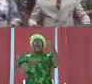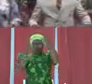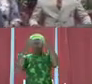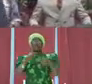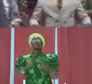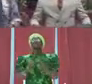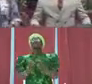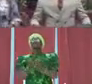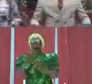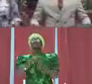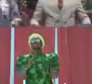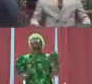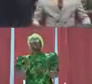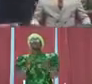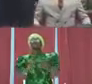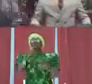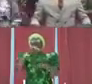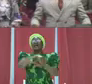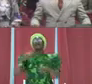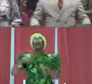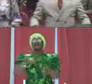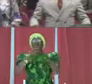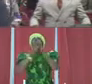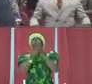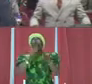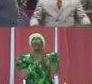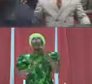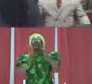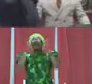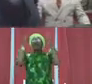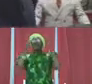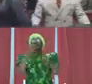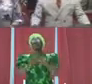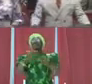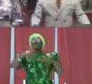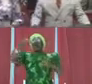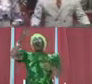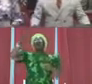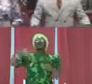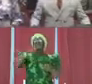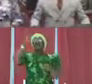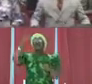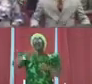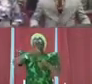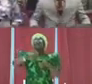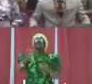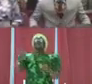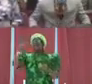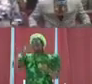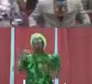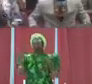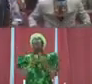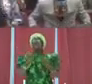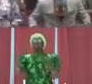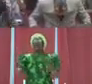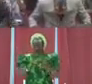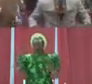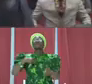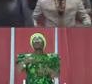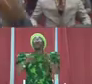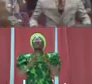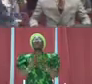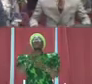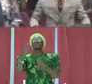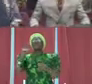service tonight, we pray, Lord, that power from on high, you will endue him with in the name of Jesus Christ. As we go through